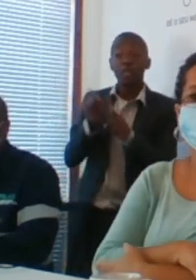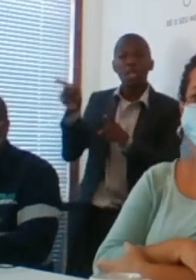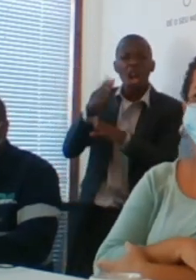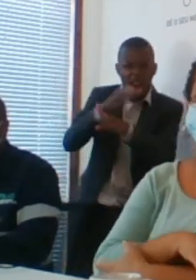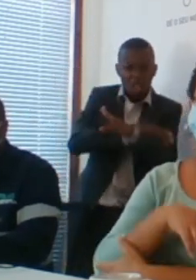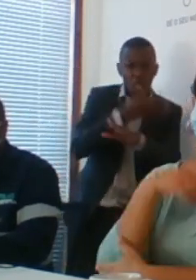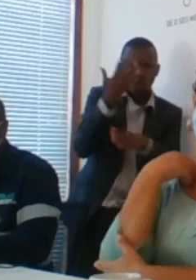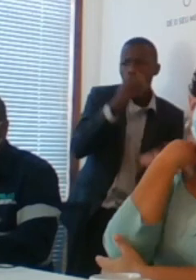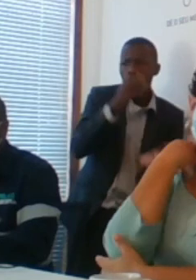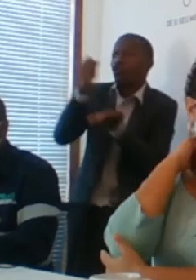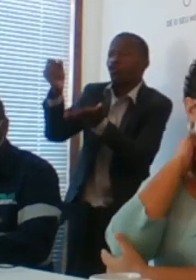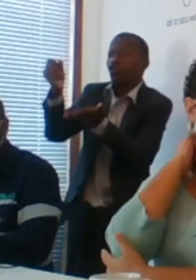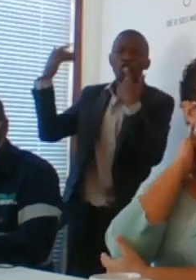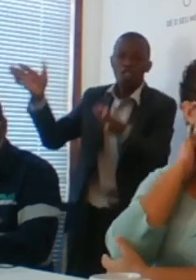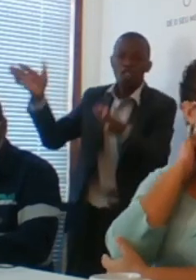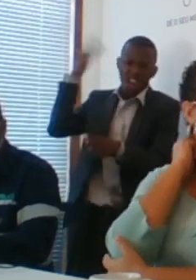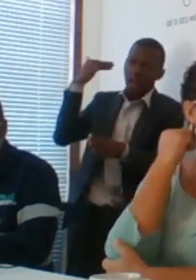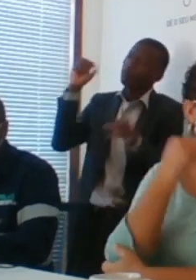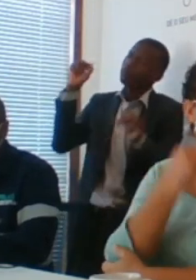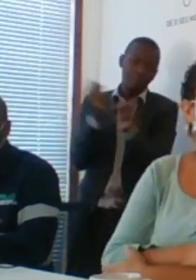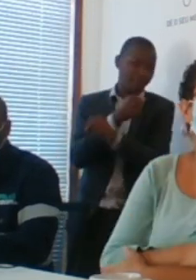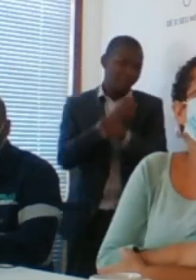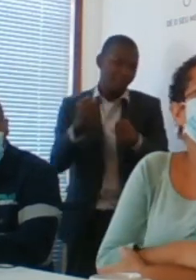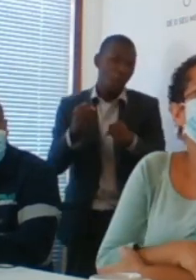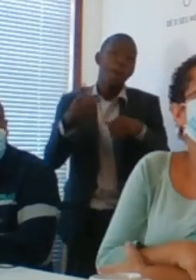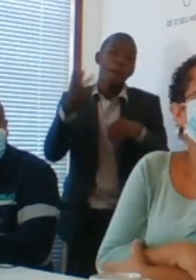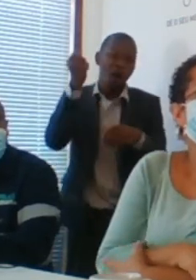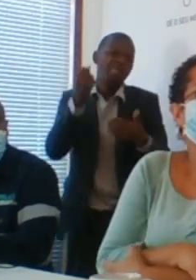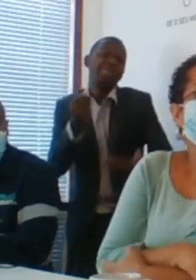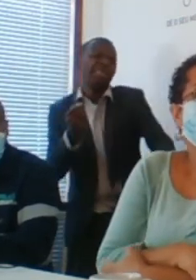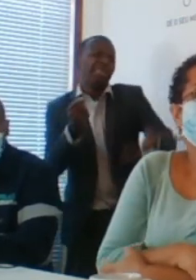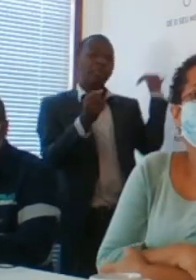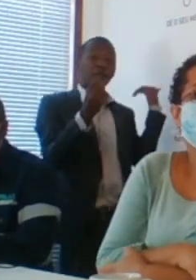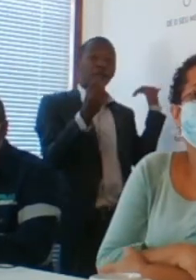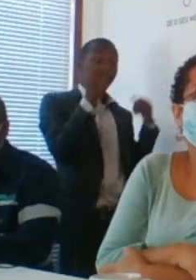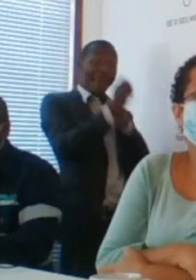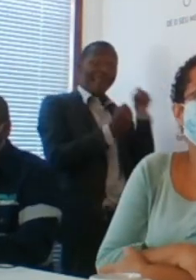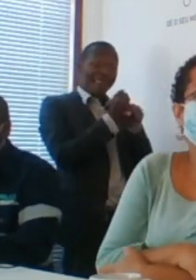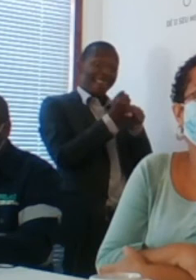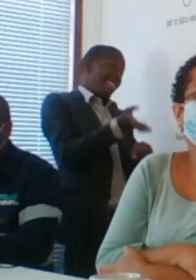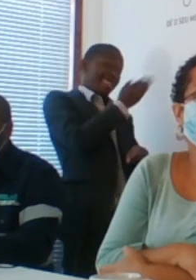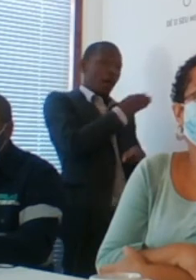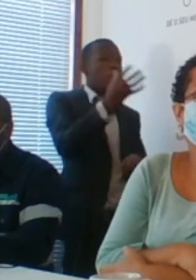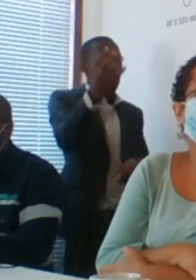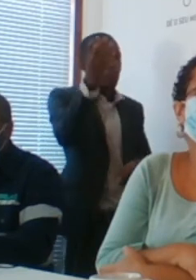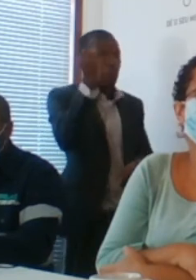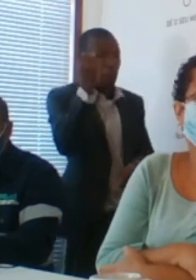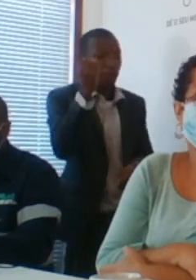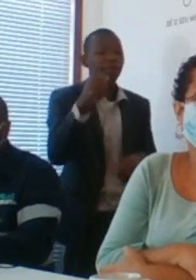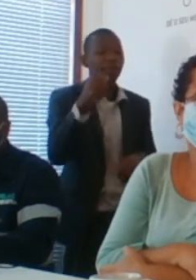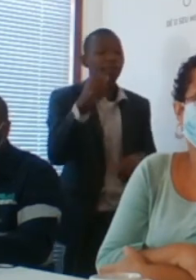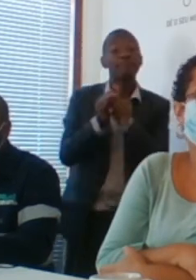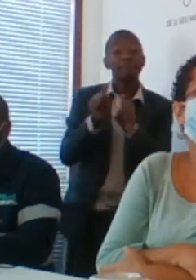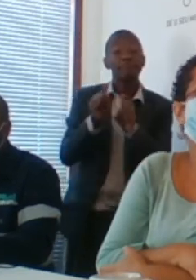from any external scholarship in the last 2 years, and not being over 35 years old. And just